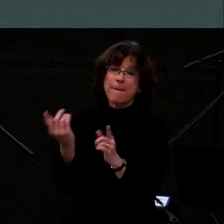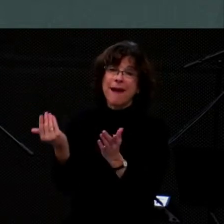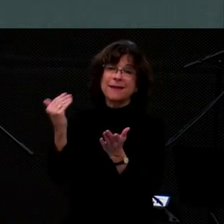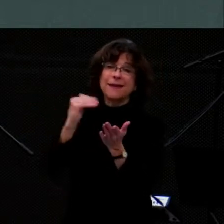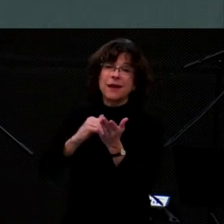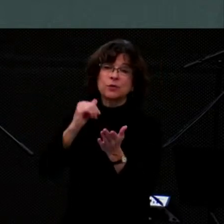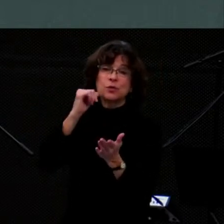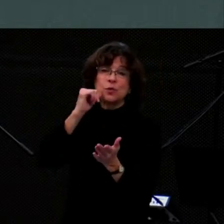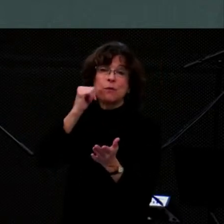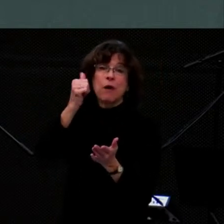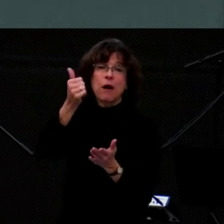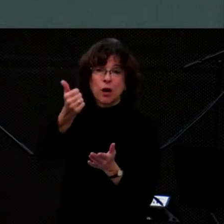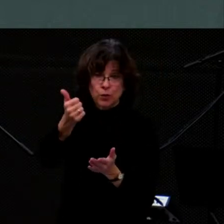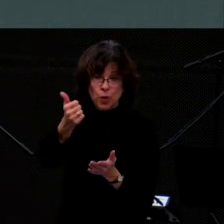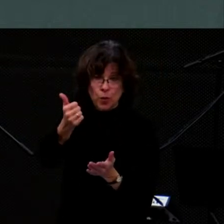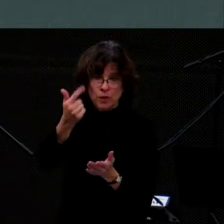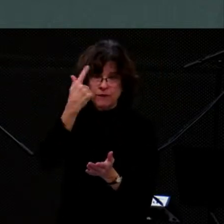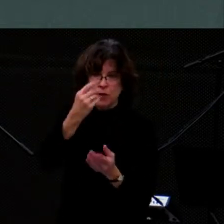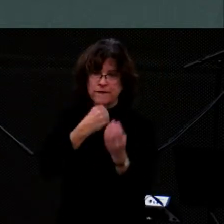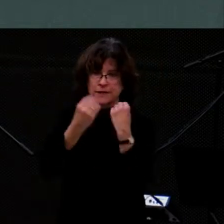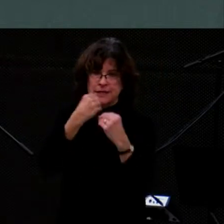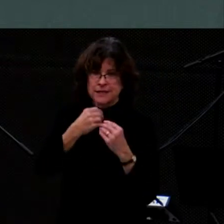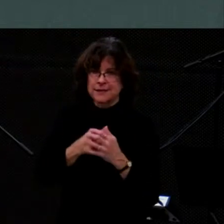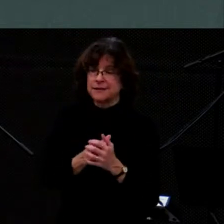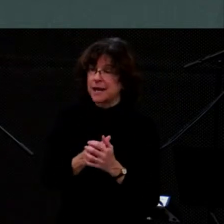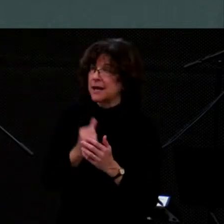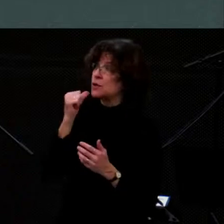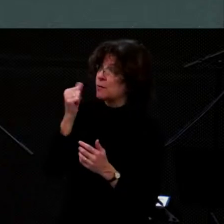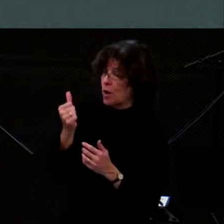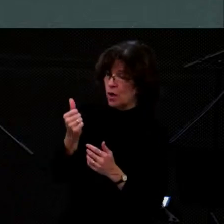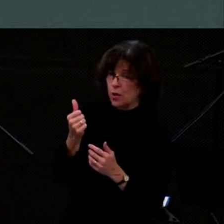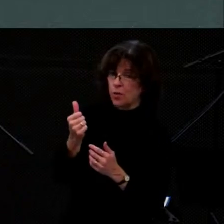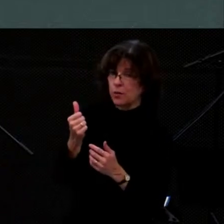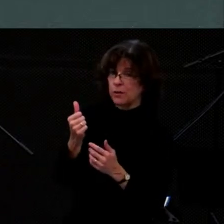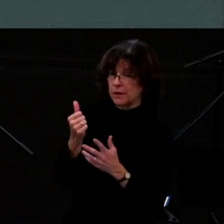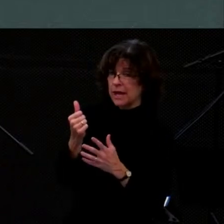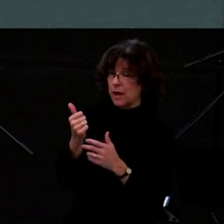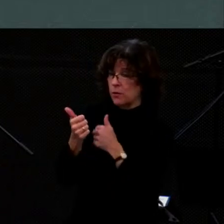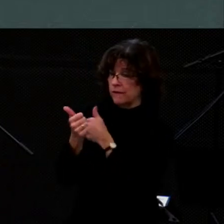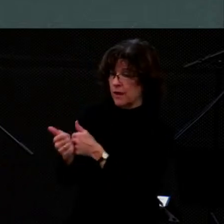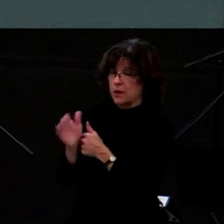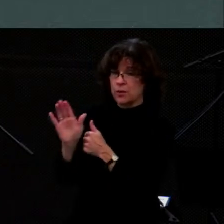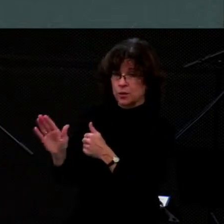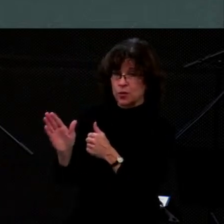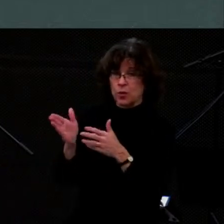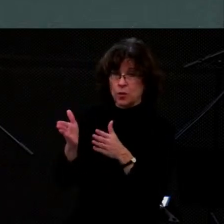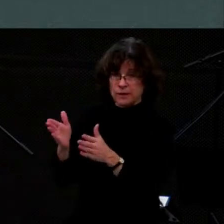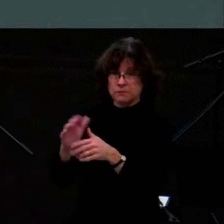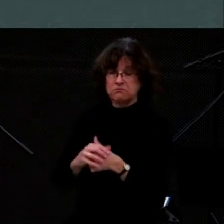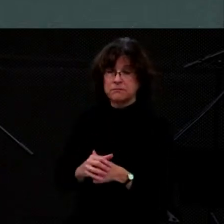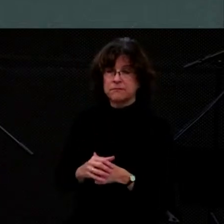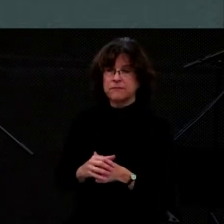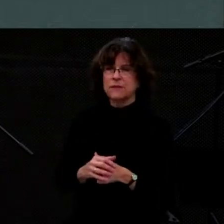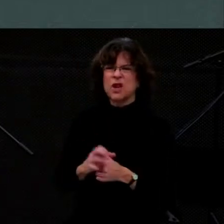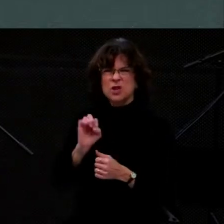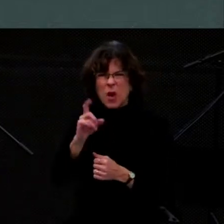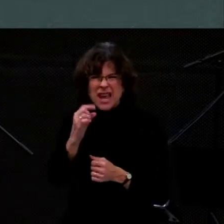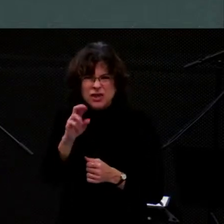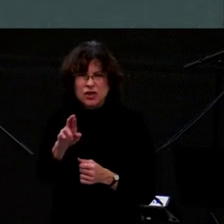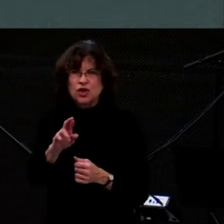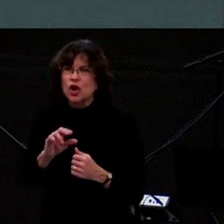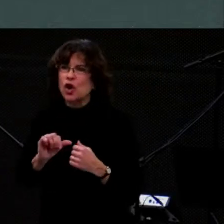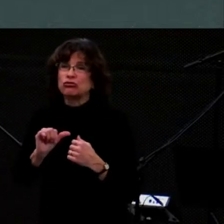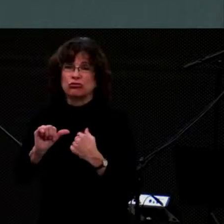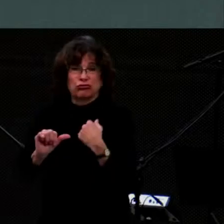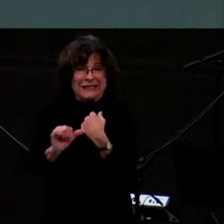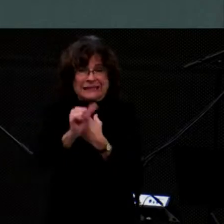prepare for them, and tomorrow I will do as the king has said." So Esther risks it all. She